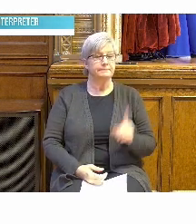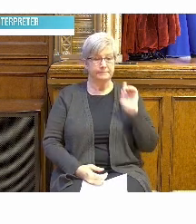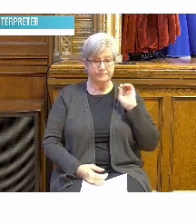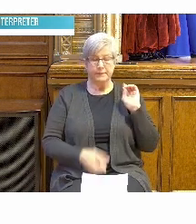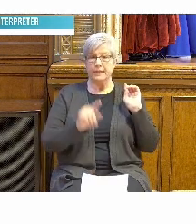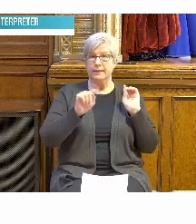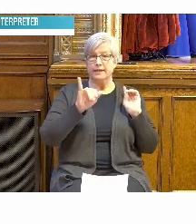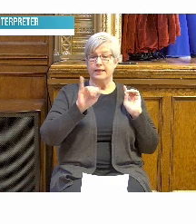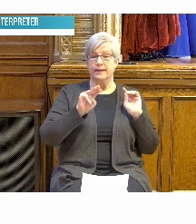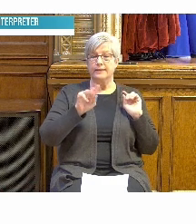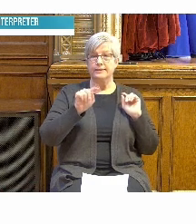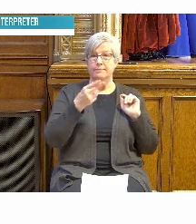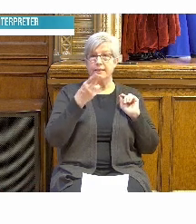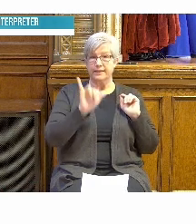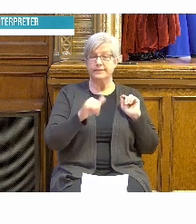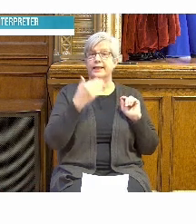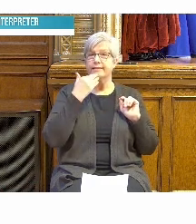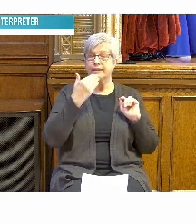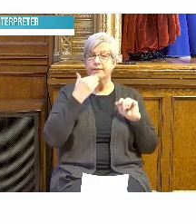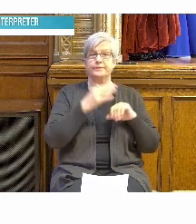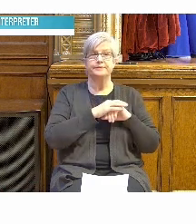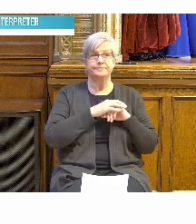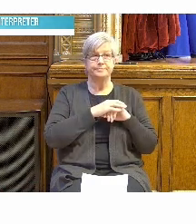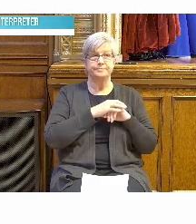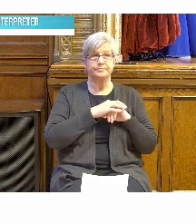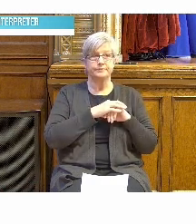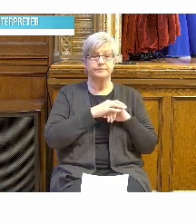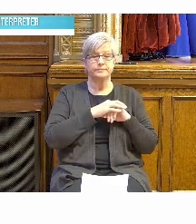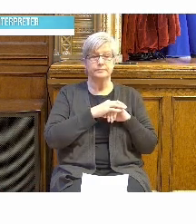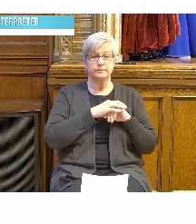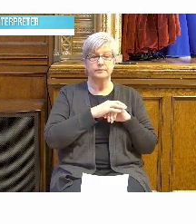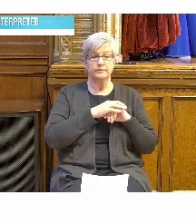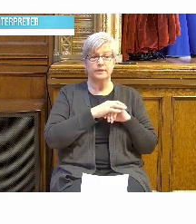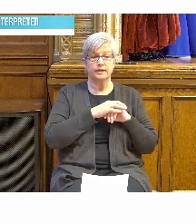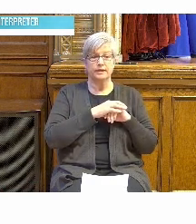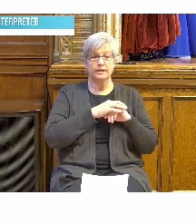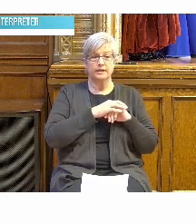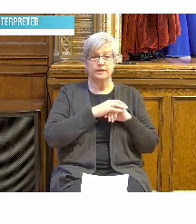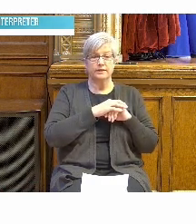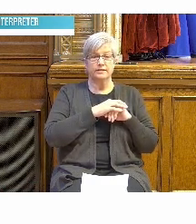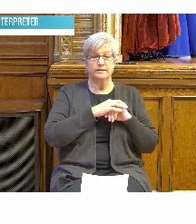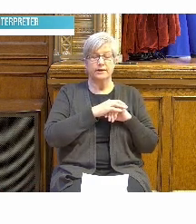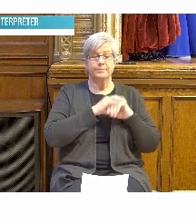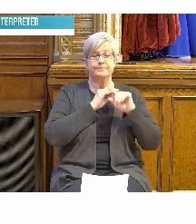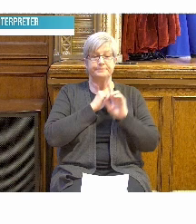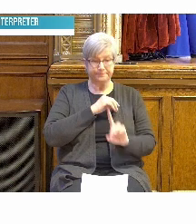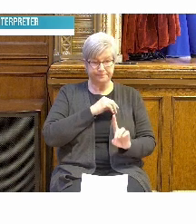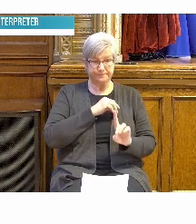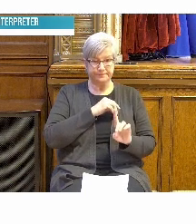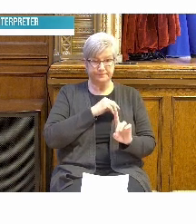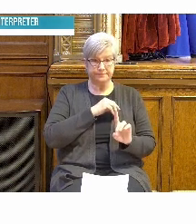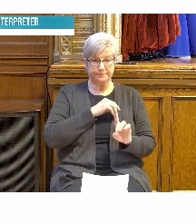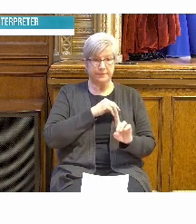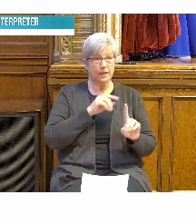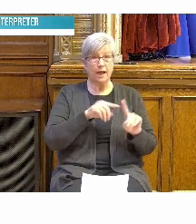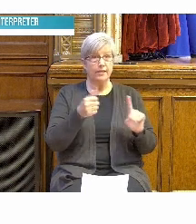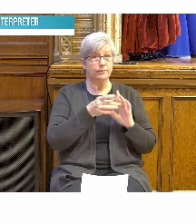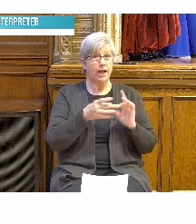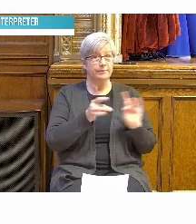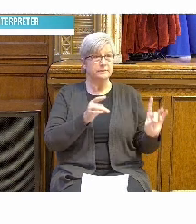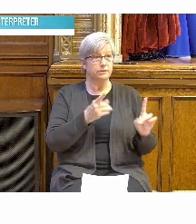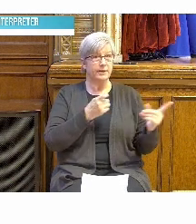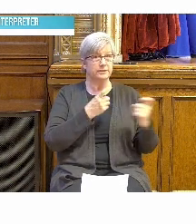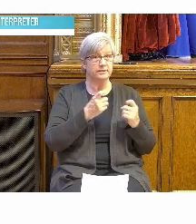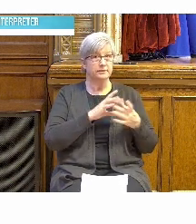And so thank you for that. And I think it might make sense for the chair to, unless there are other